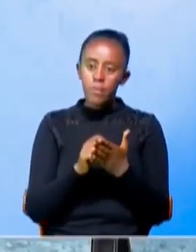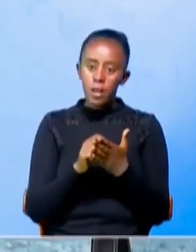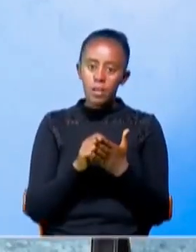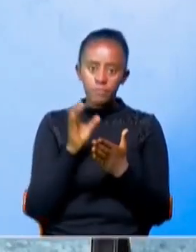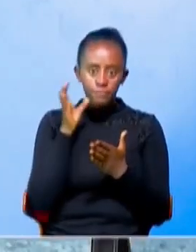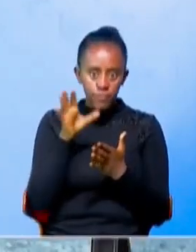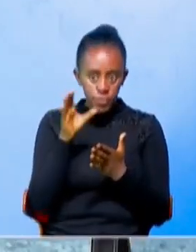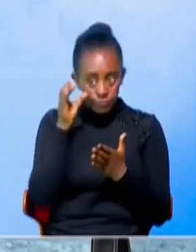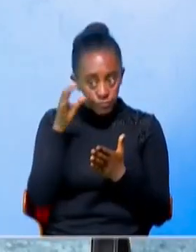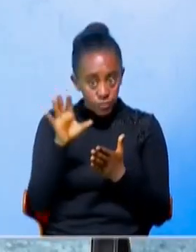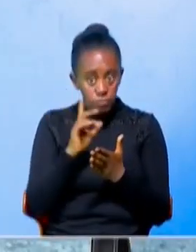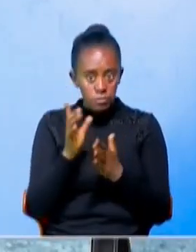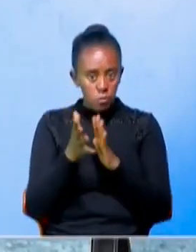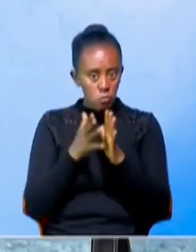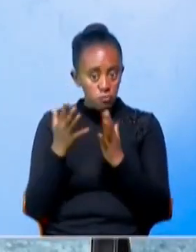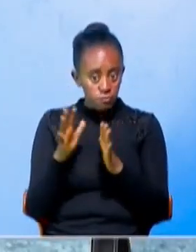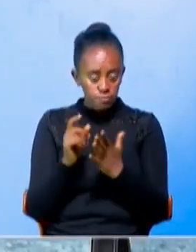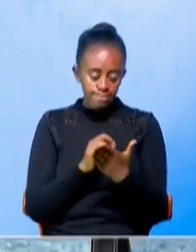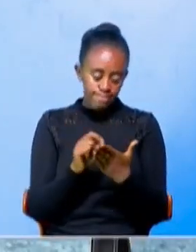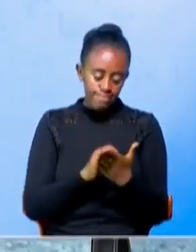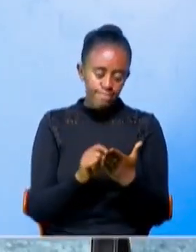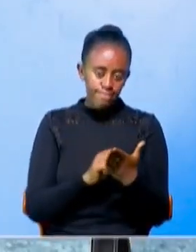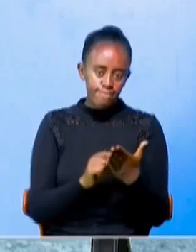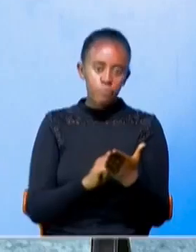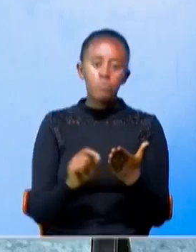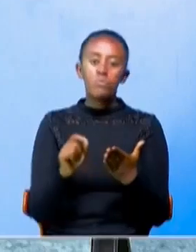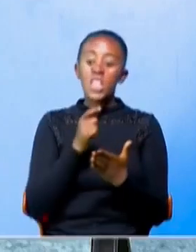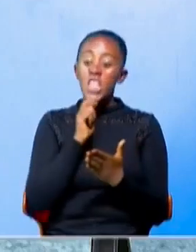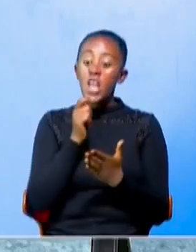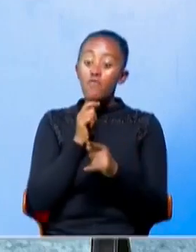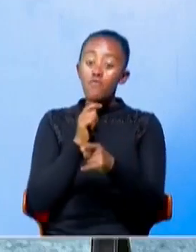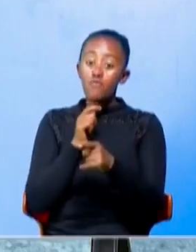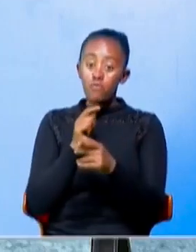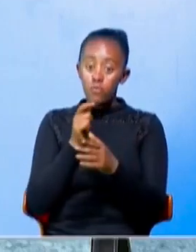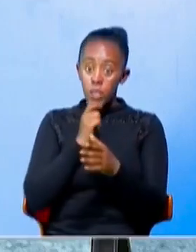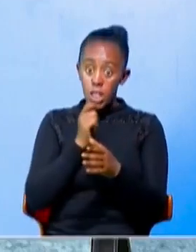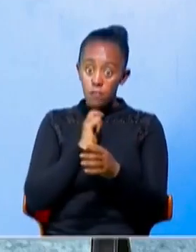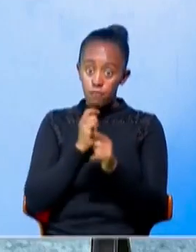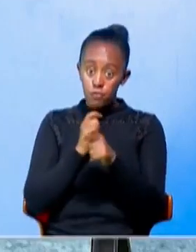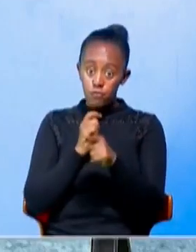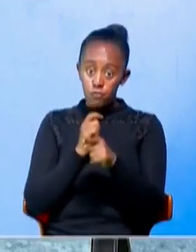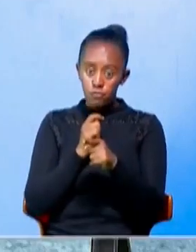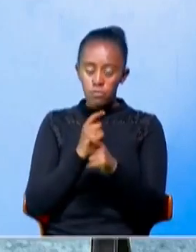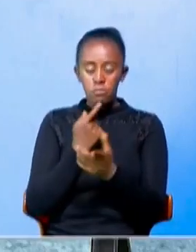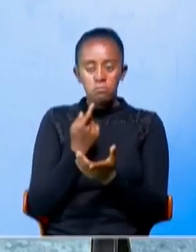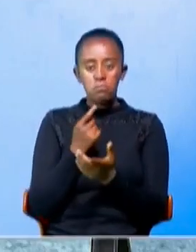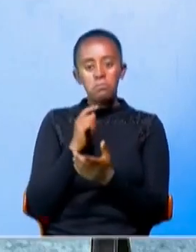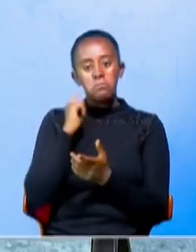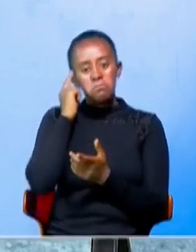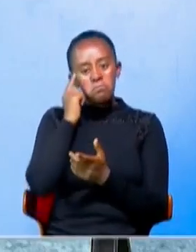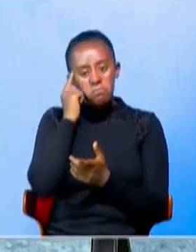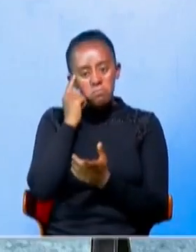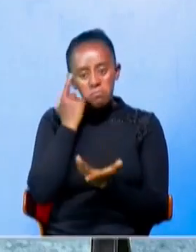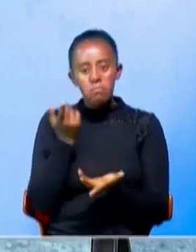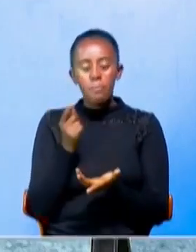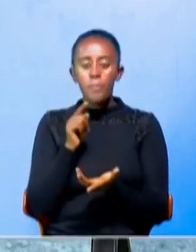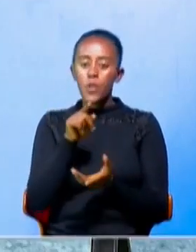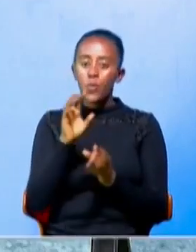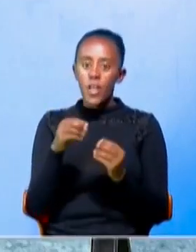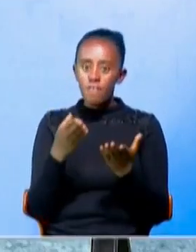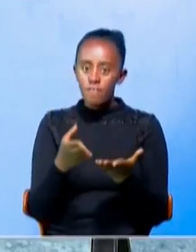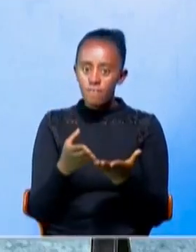notes. That's why, you see, the interviewee thinks that you give